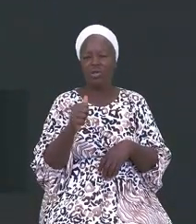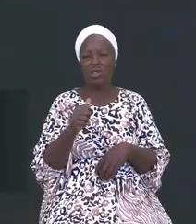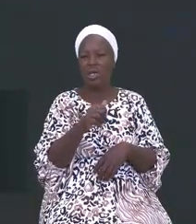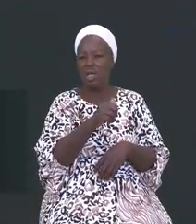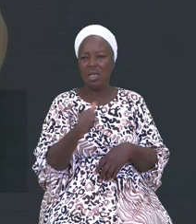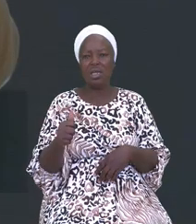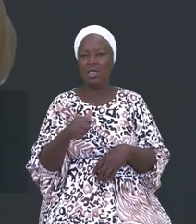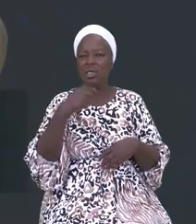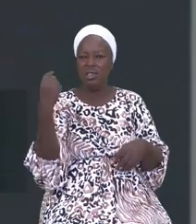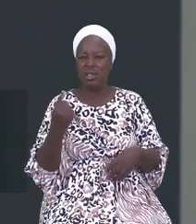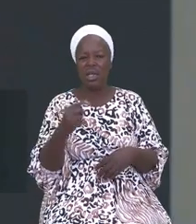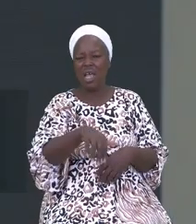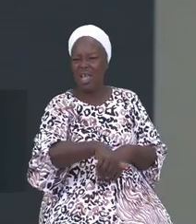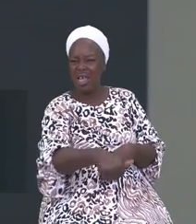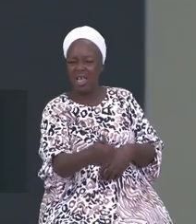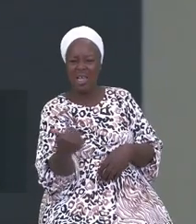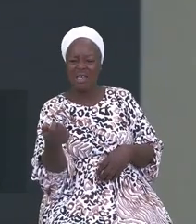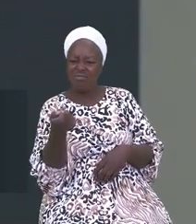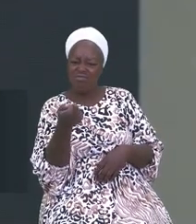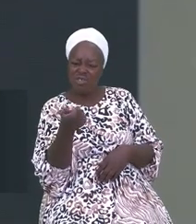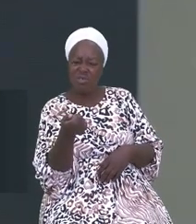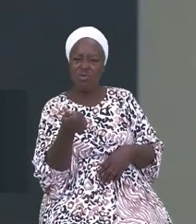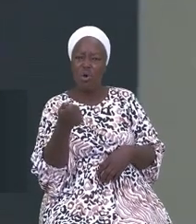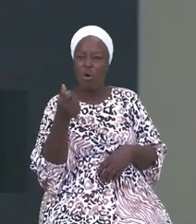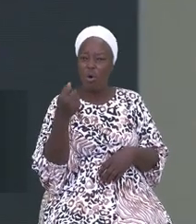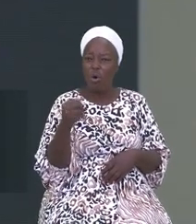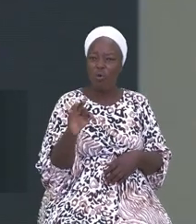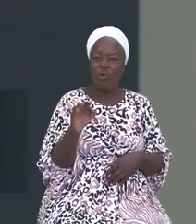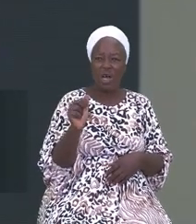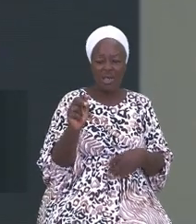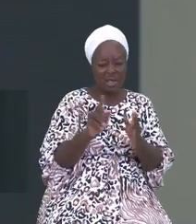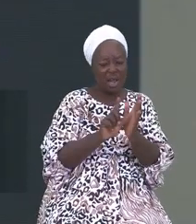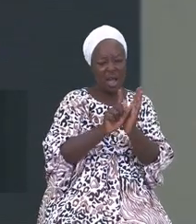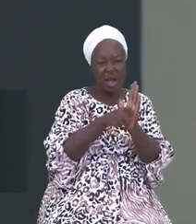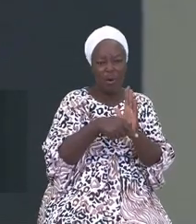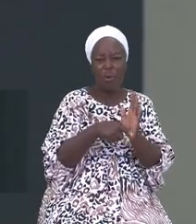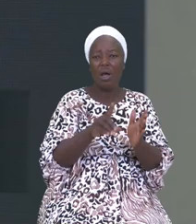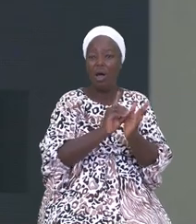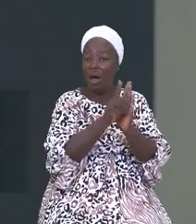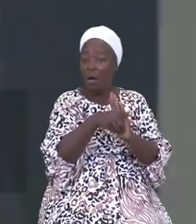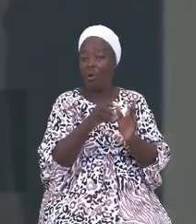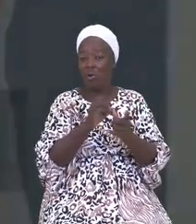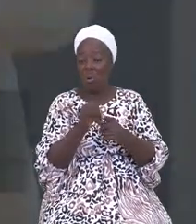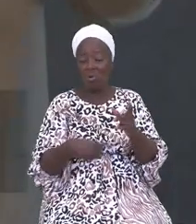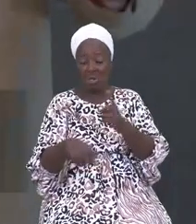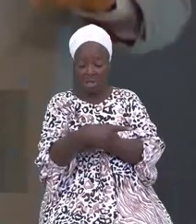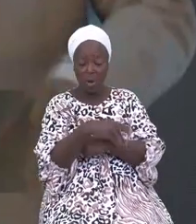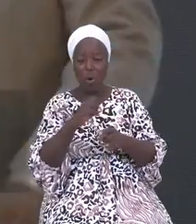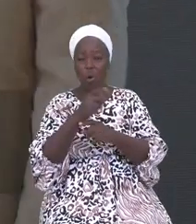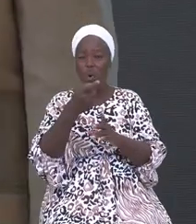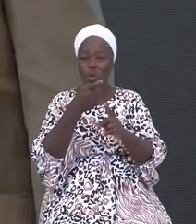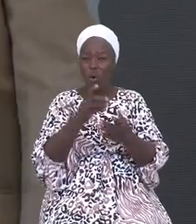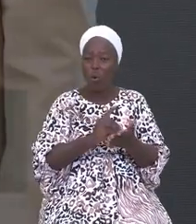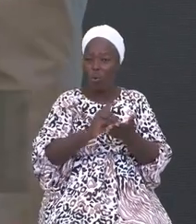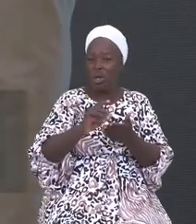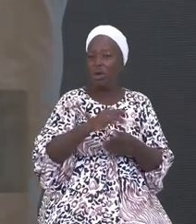any second of a minute, of an hour, of a day, of a week, of any year of